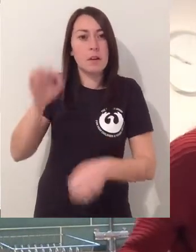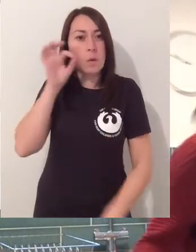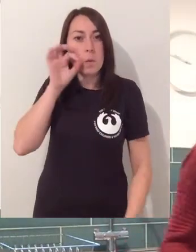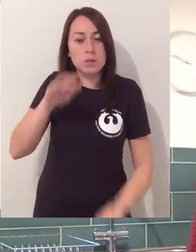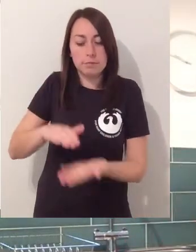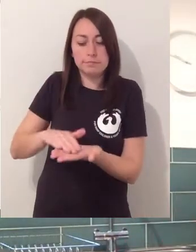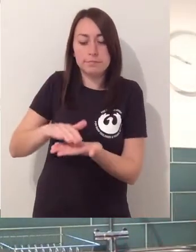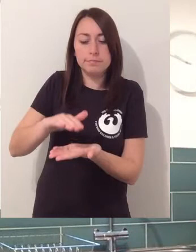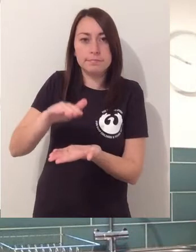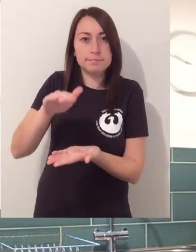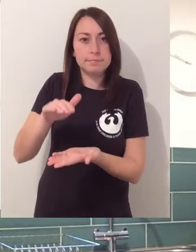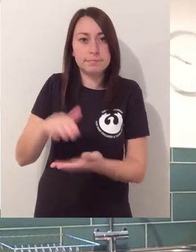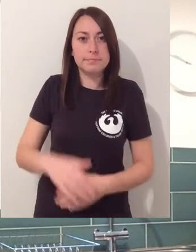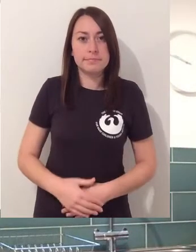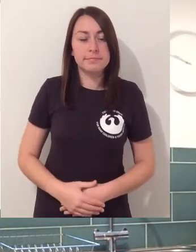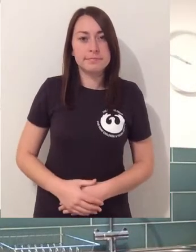Fill that up with water.